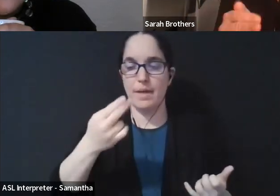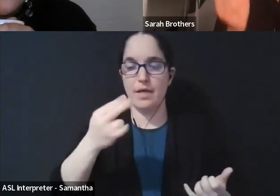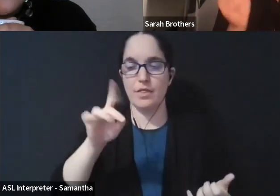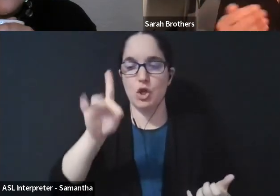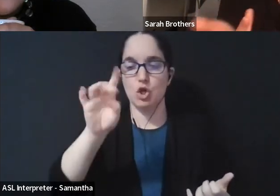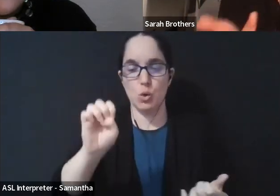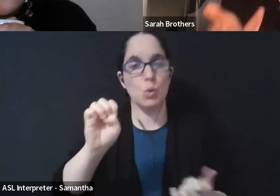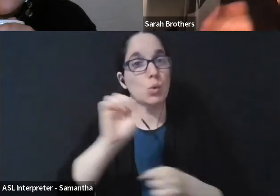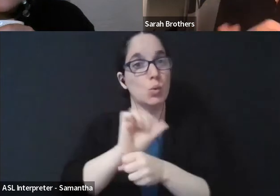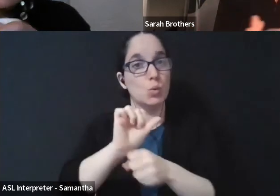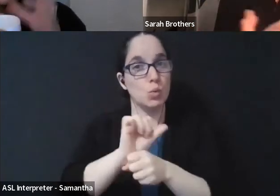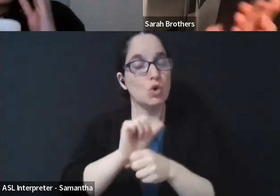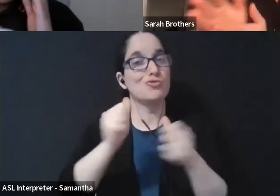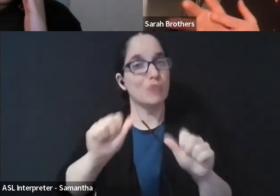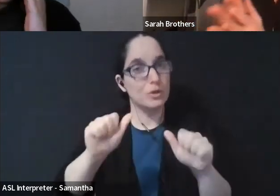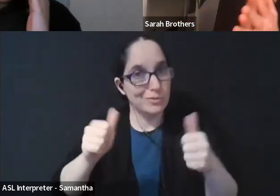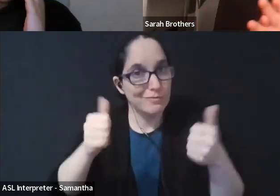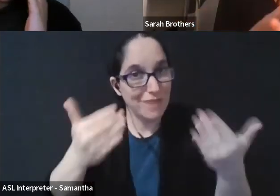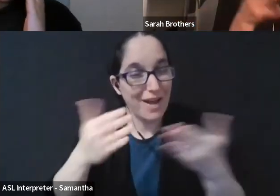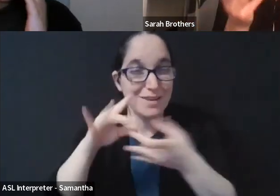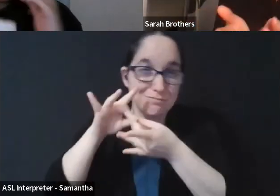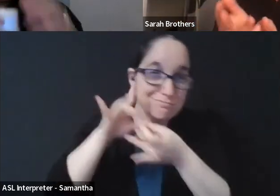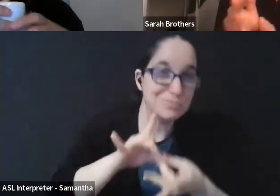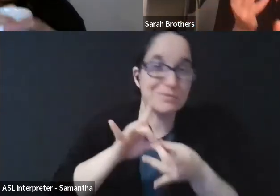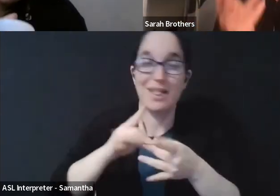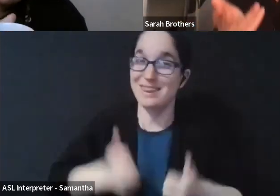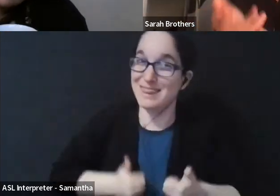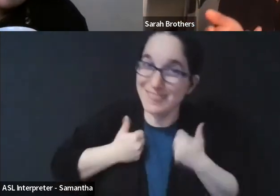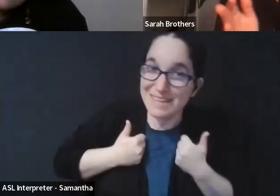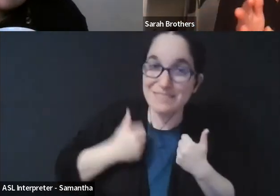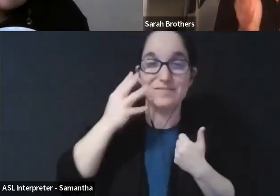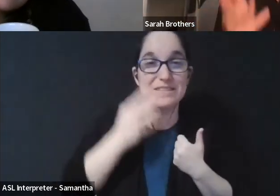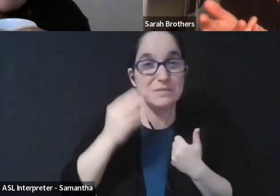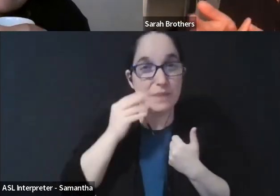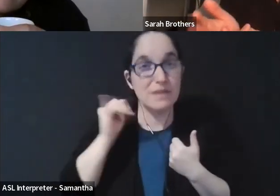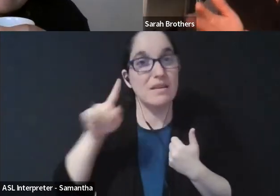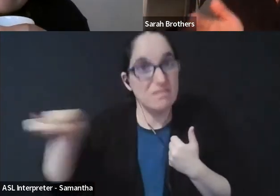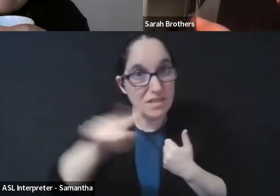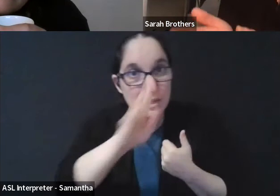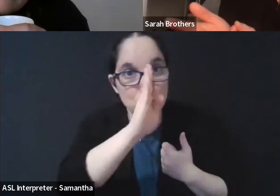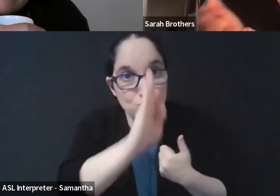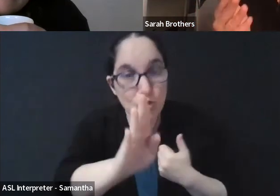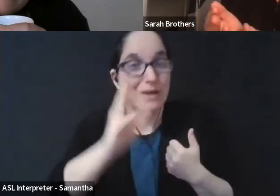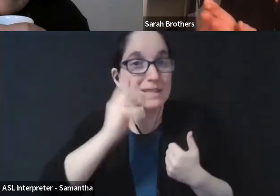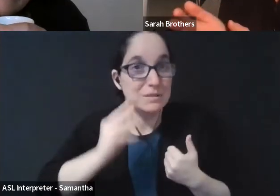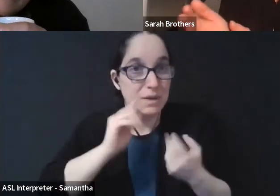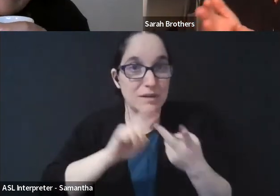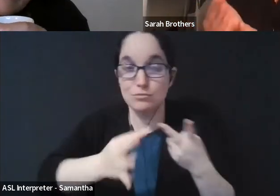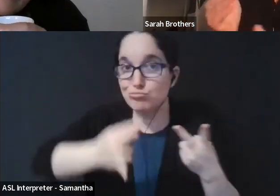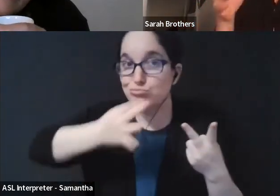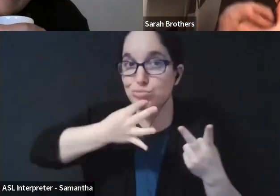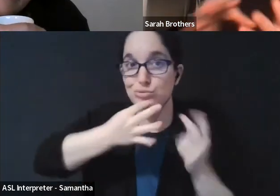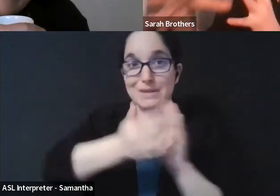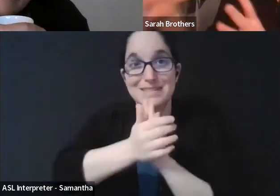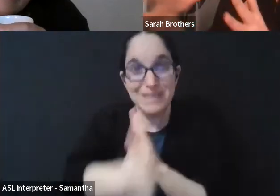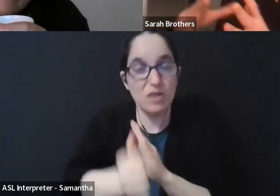people with living experience in methadone treatment and having people with direct experience, expertise in specific